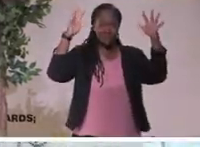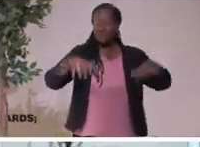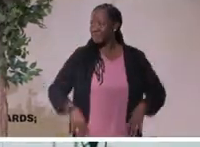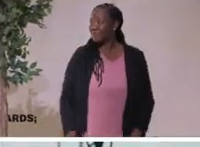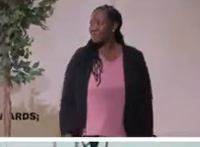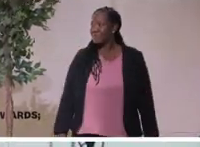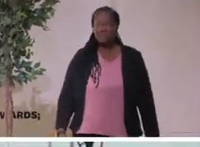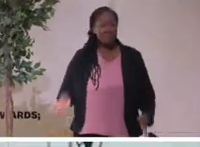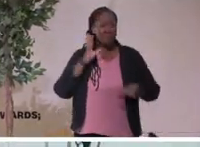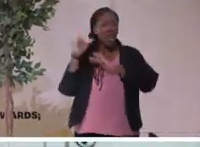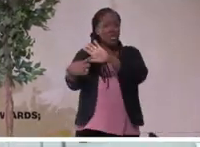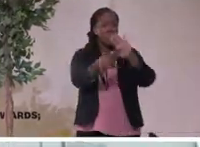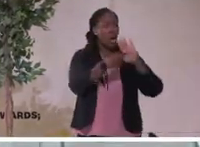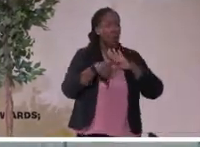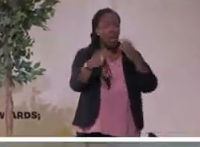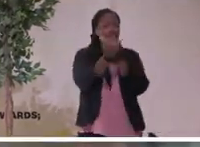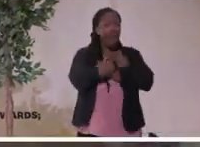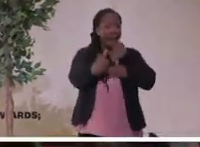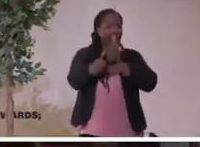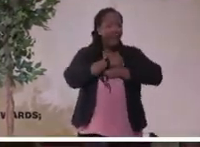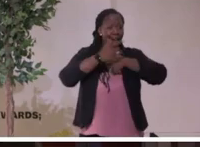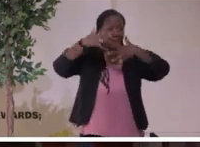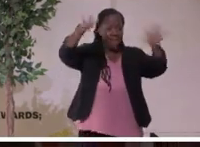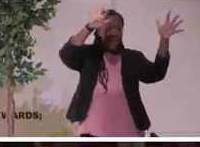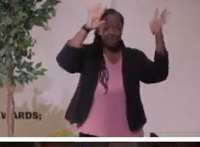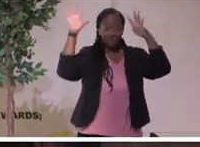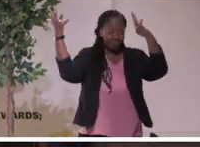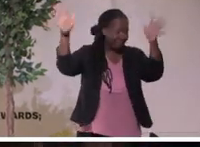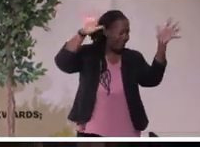Show some love, darling. Y'all know what to do.